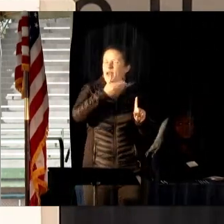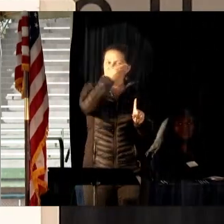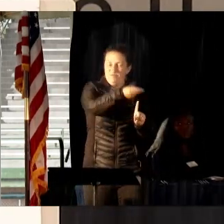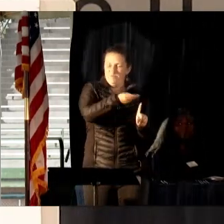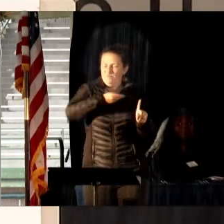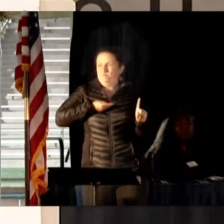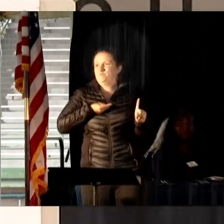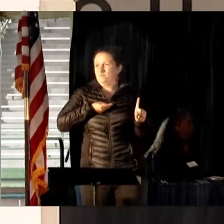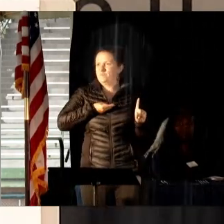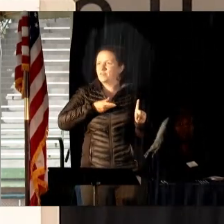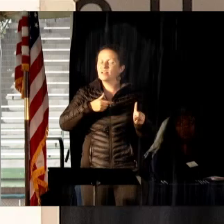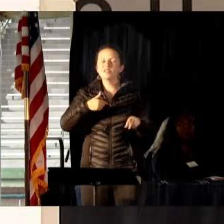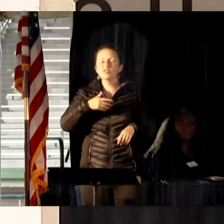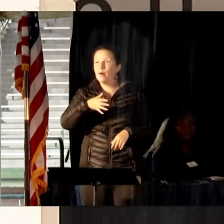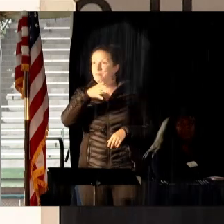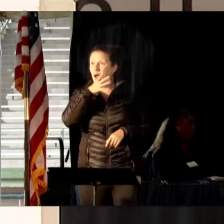was